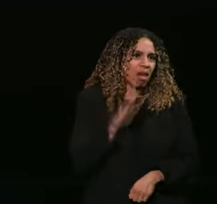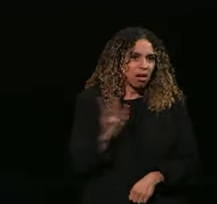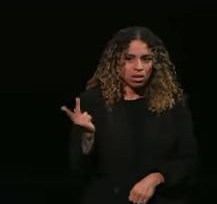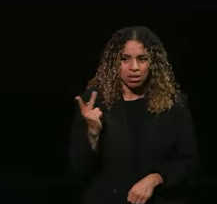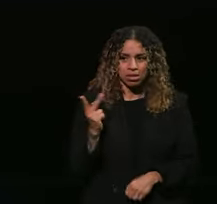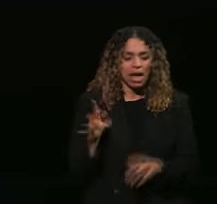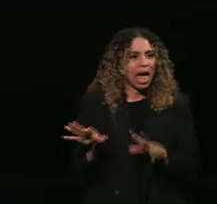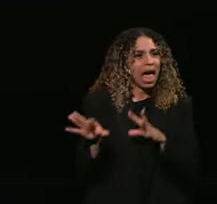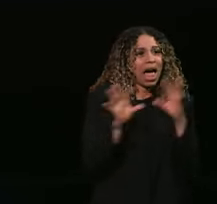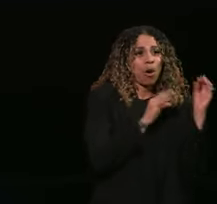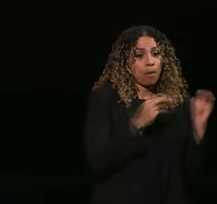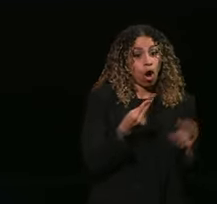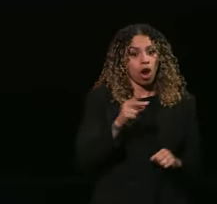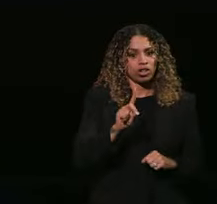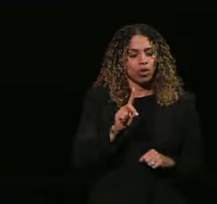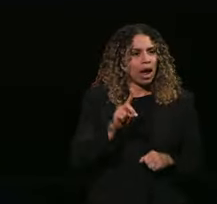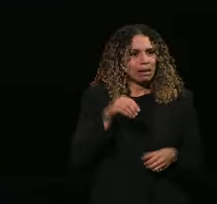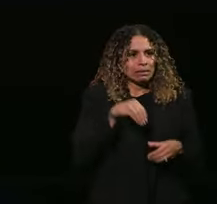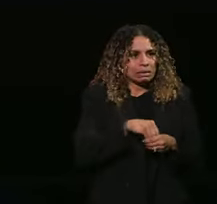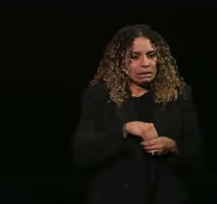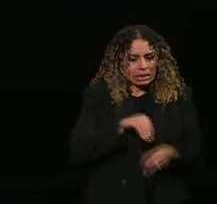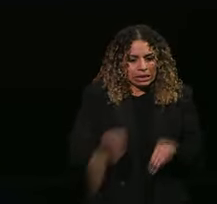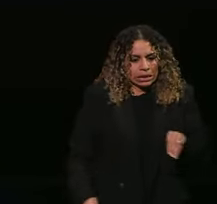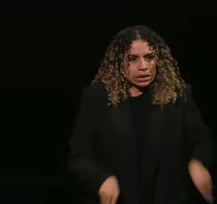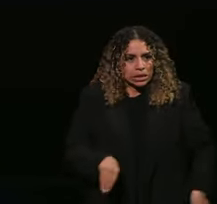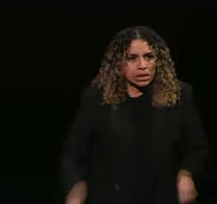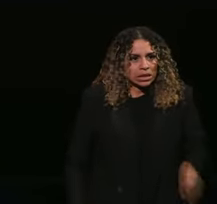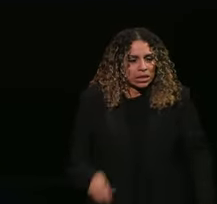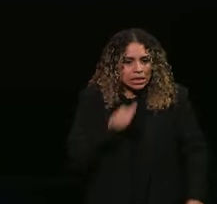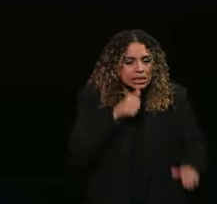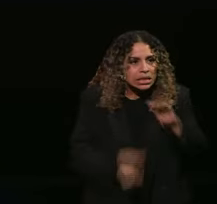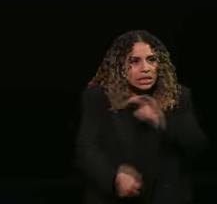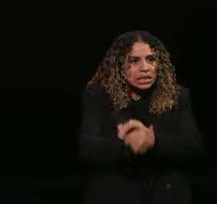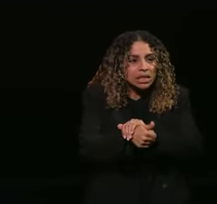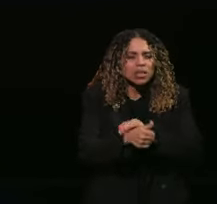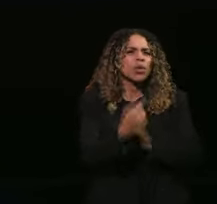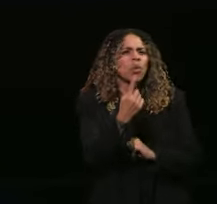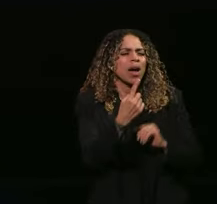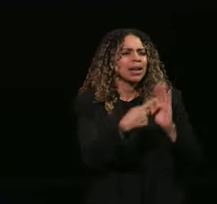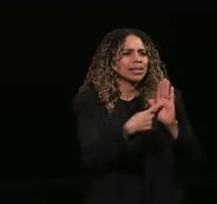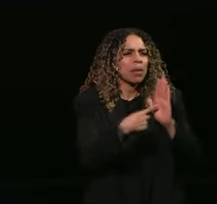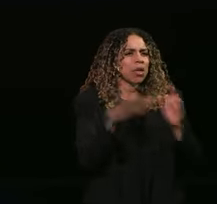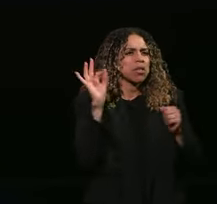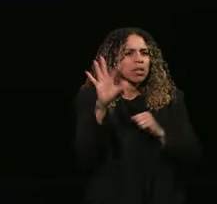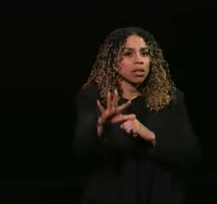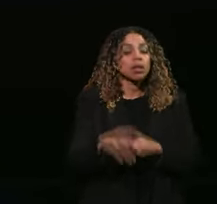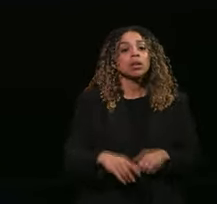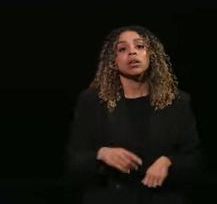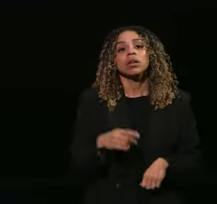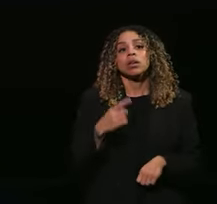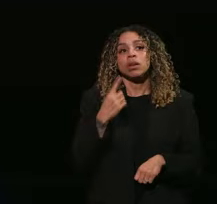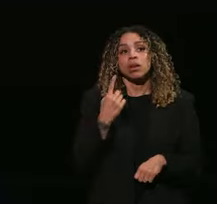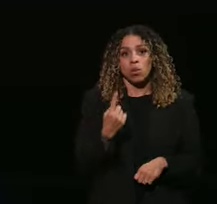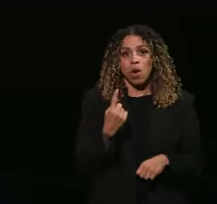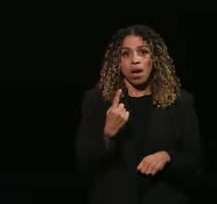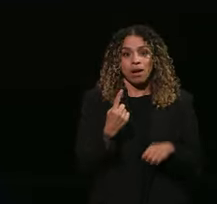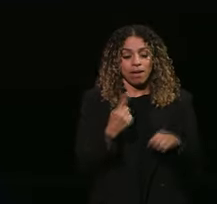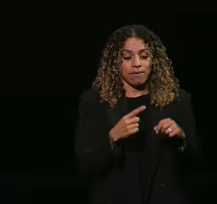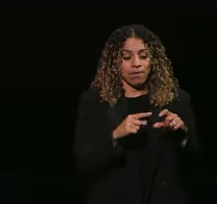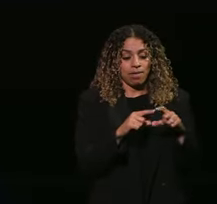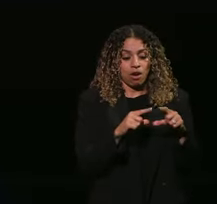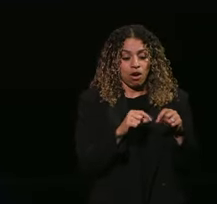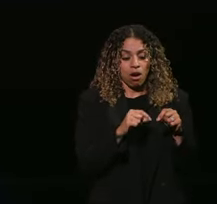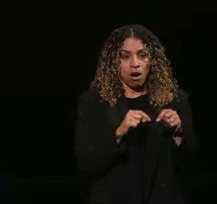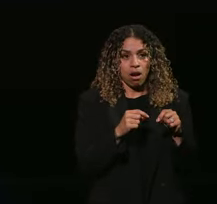drives. They were all hidden, and one of the cards was, just to give you an example, one of the cards with important footage was hidden